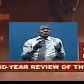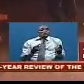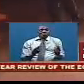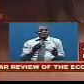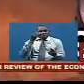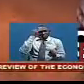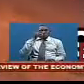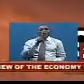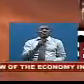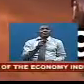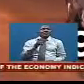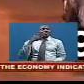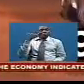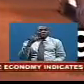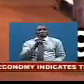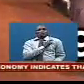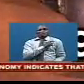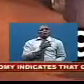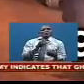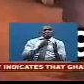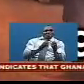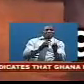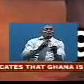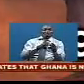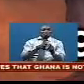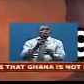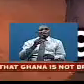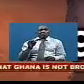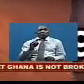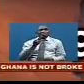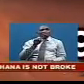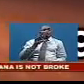dial their emergency numbers 191 or